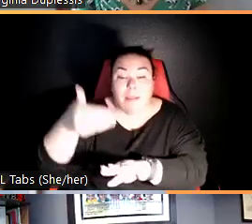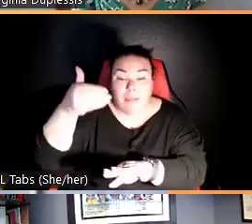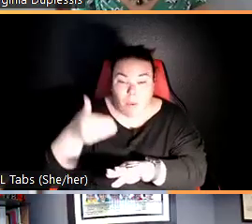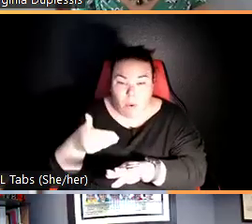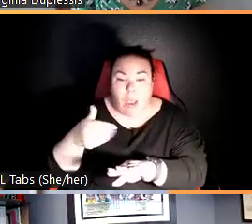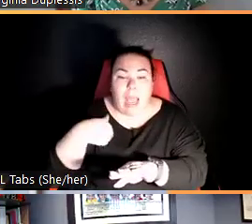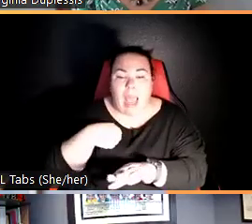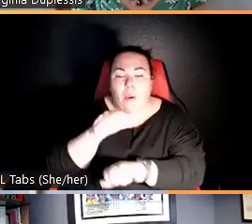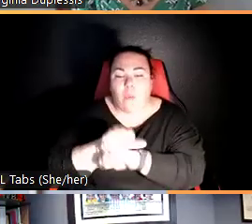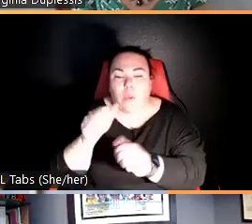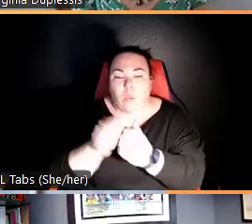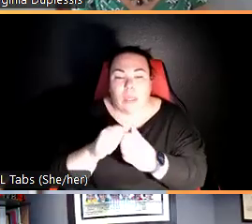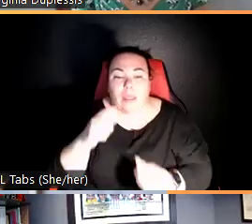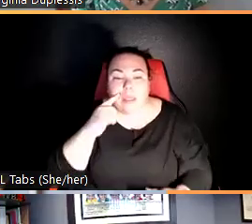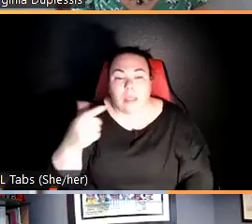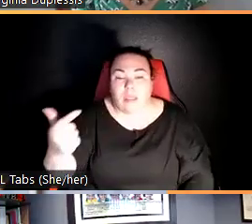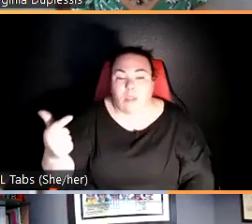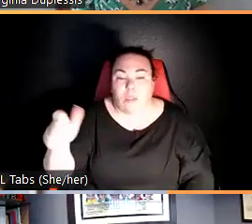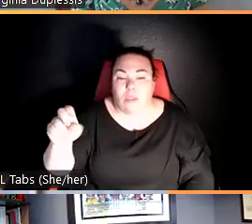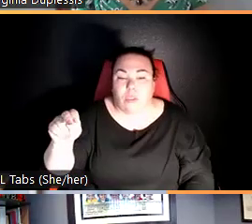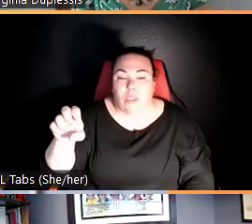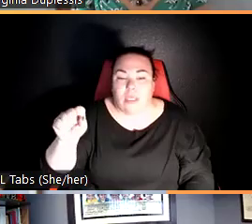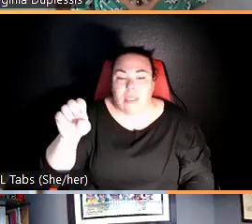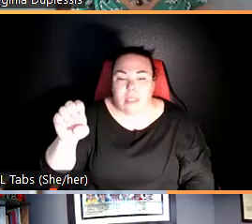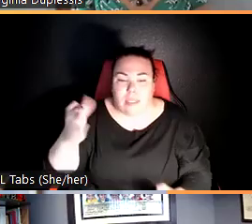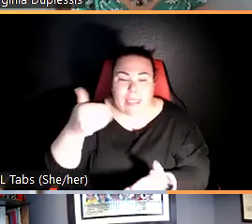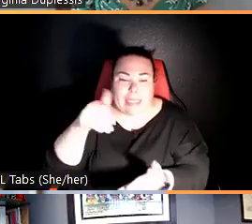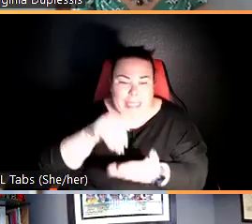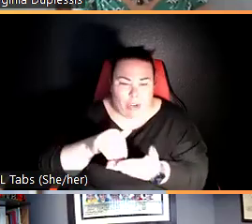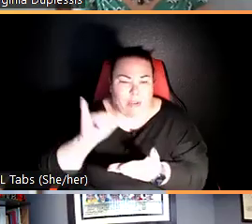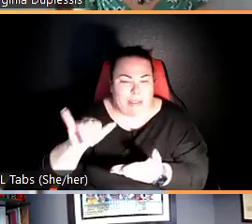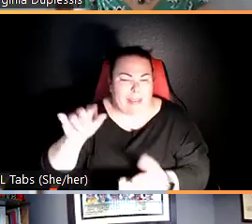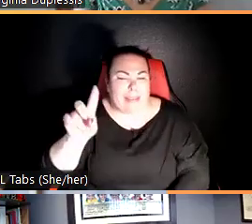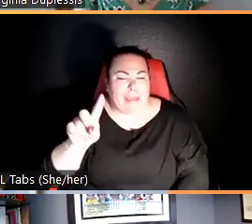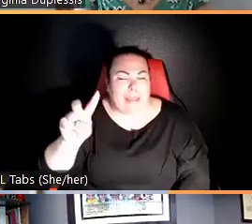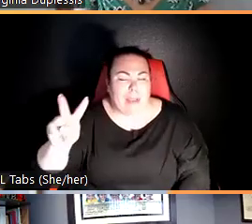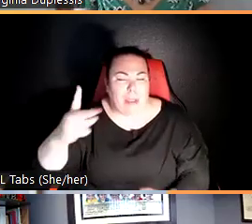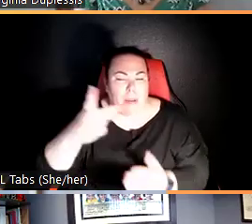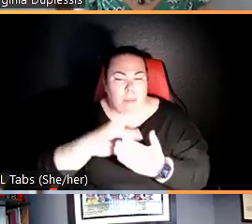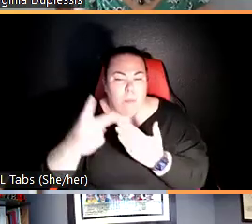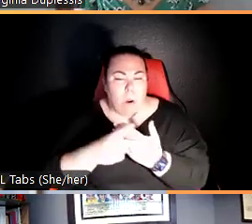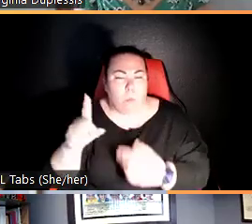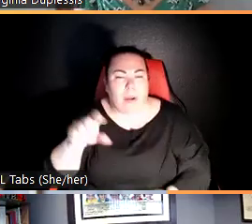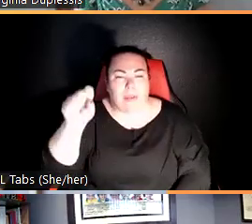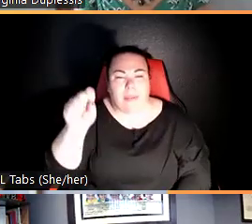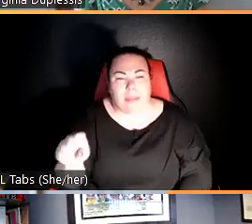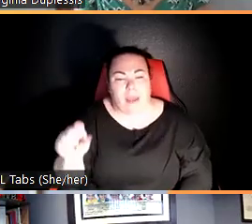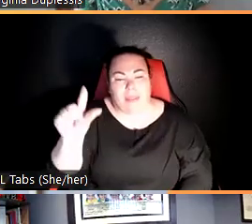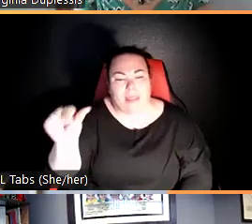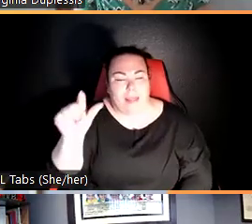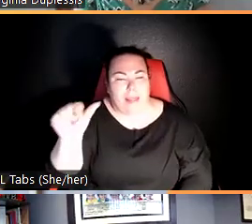Genesee Center, which was a domestic violence program in the South Los Angeles area as their